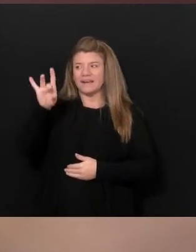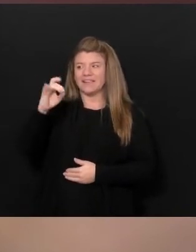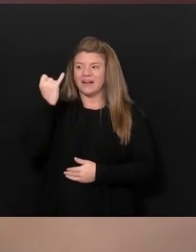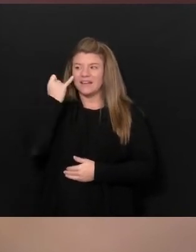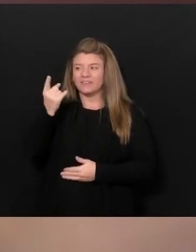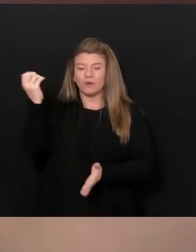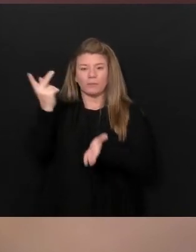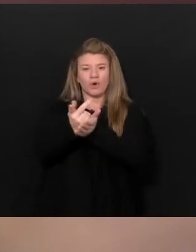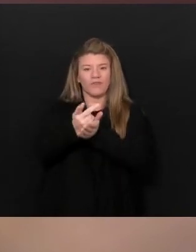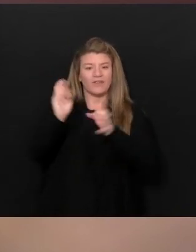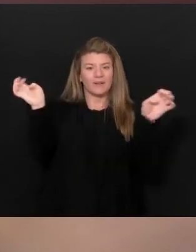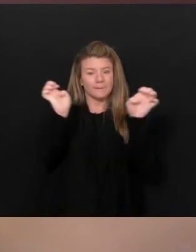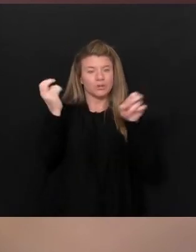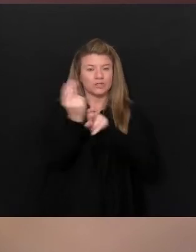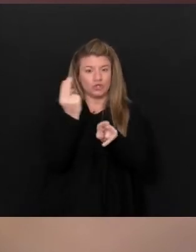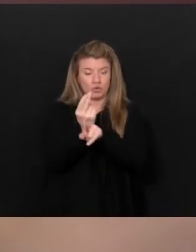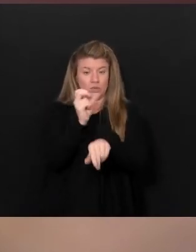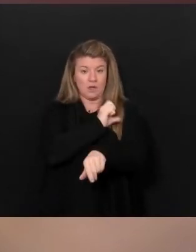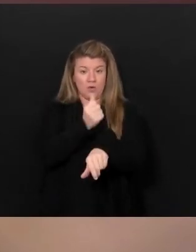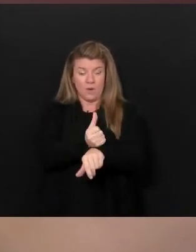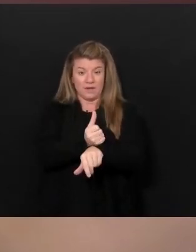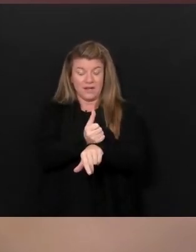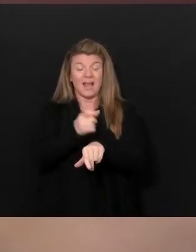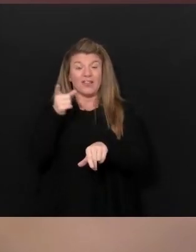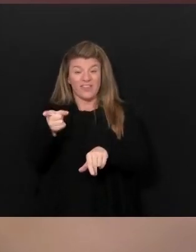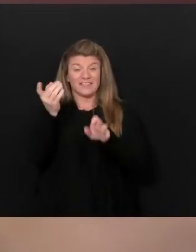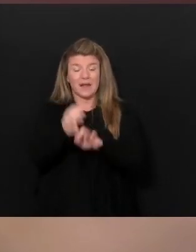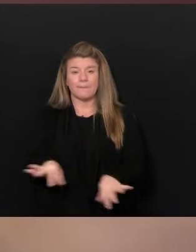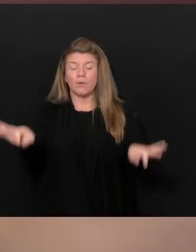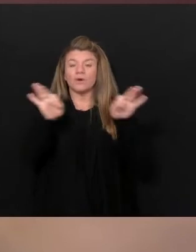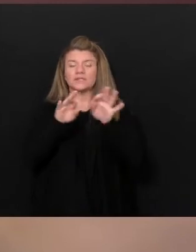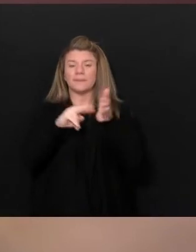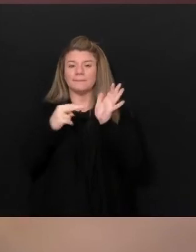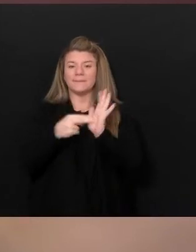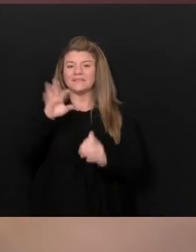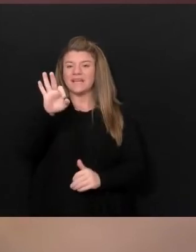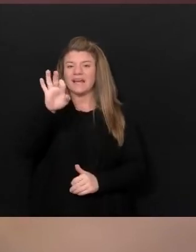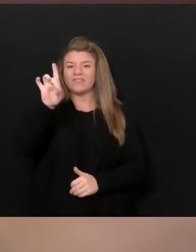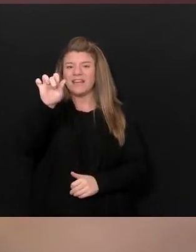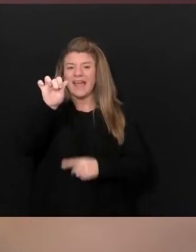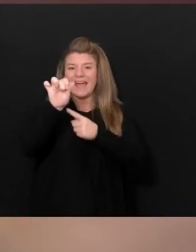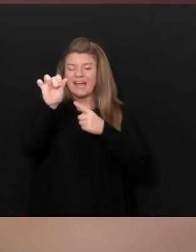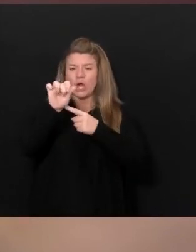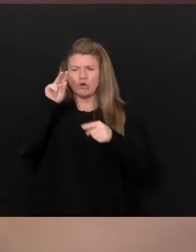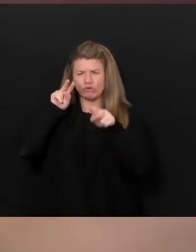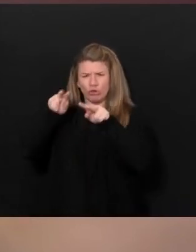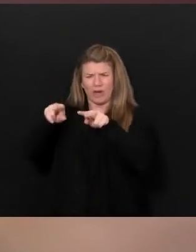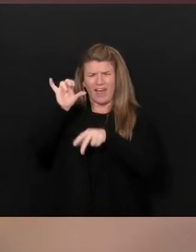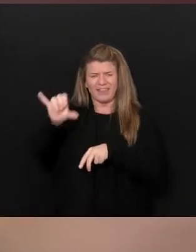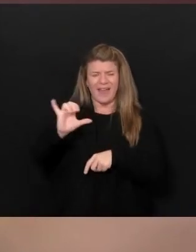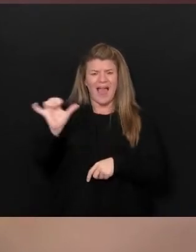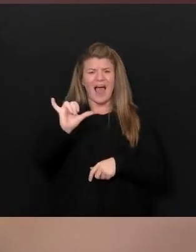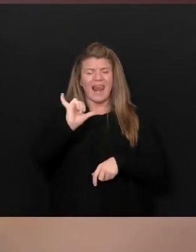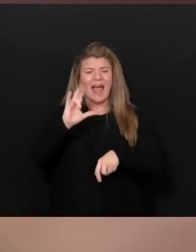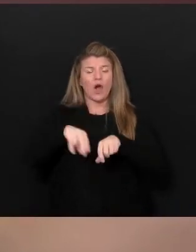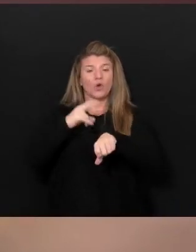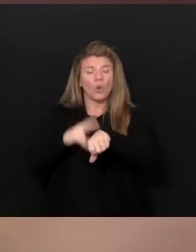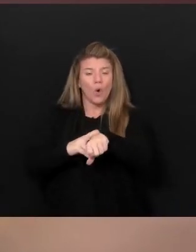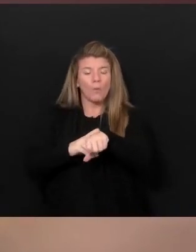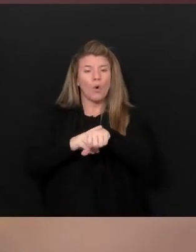use authorization. And because of the importance of this, the FDA is treating this like they would a normal